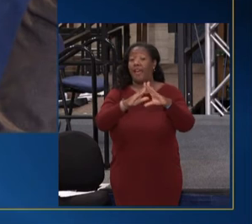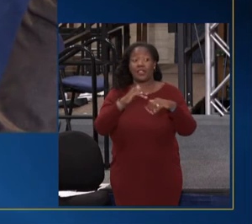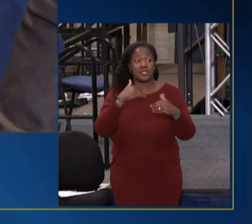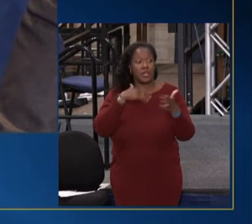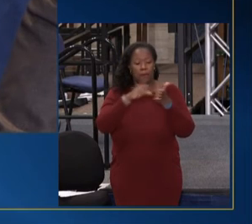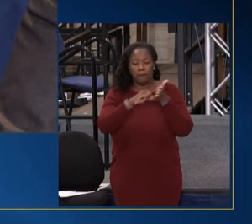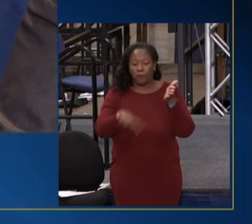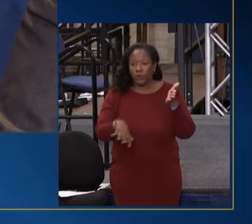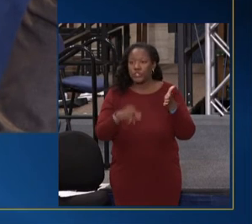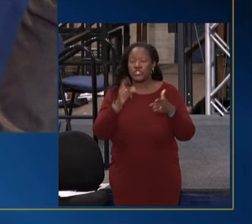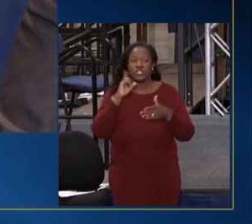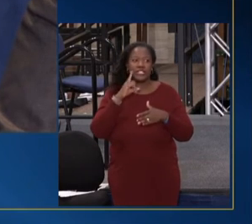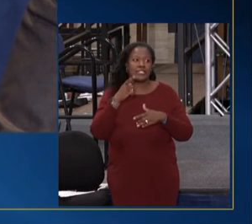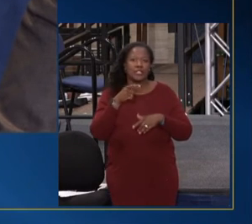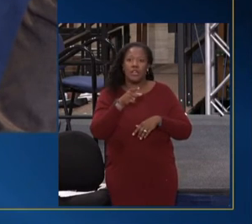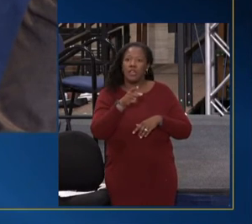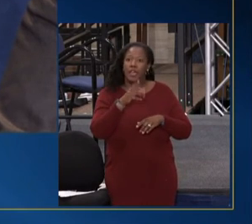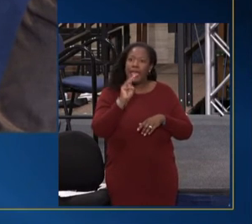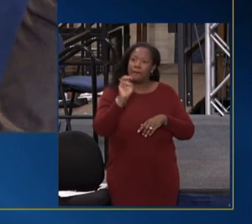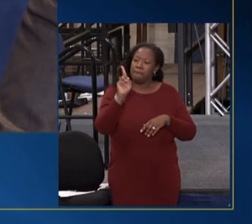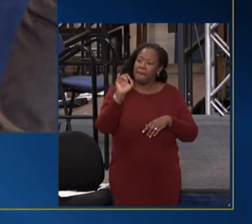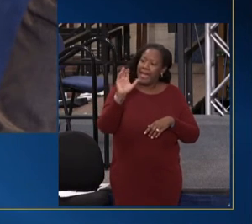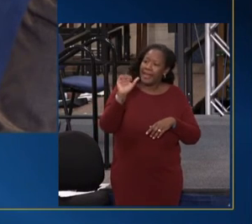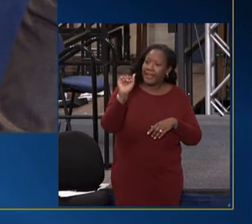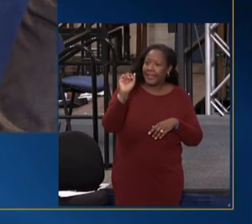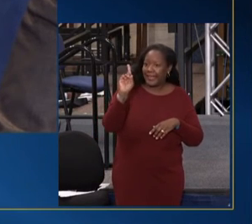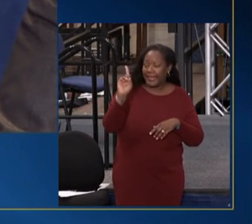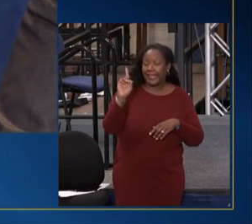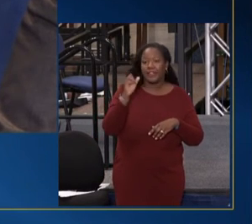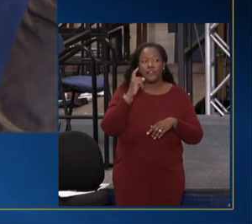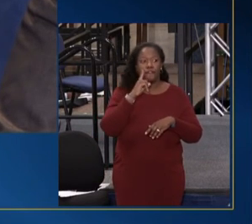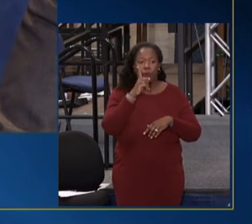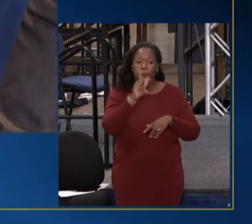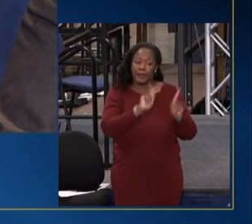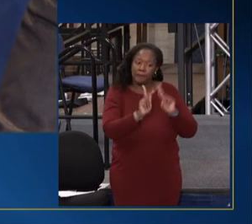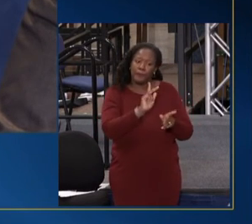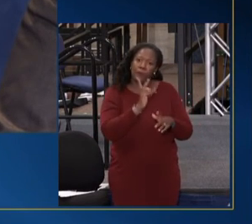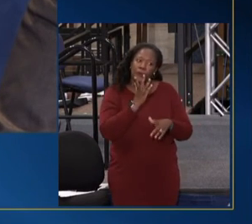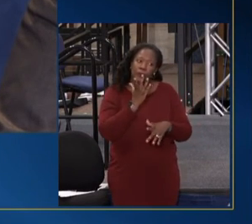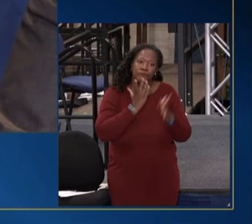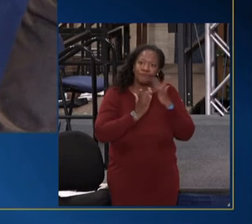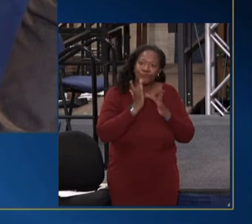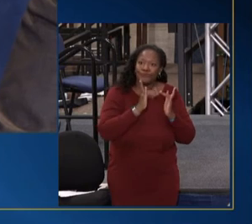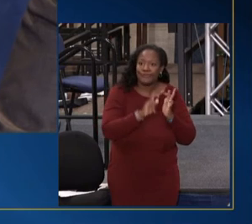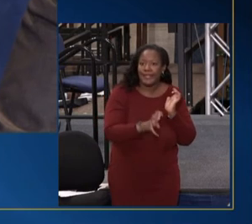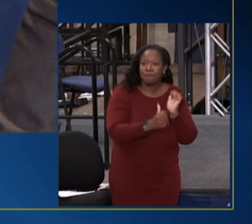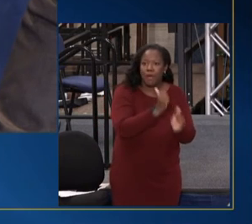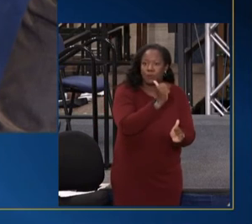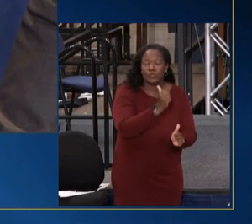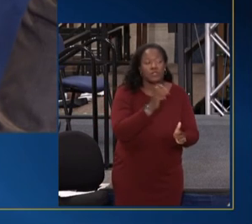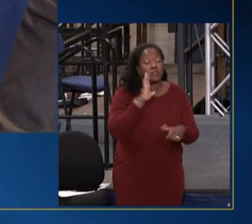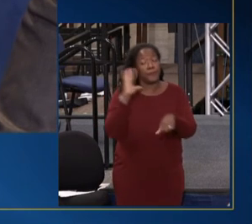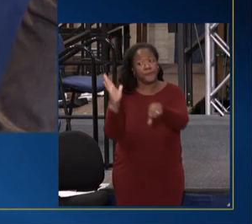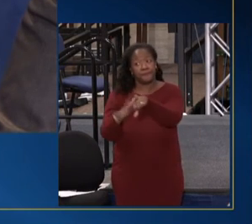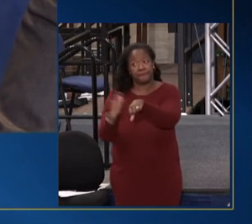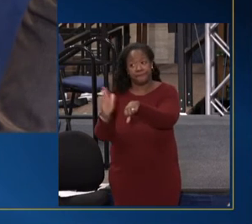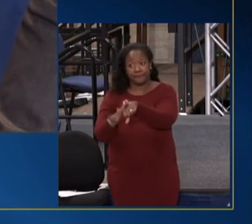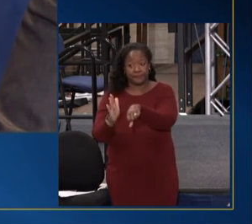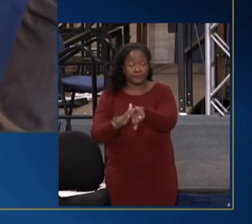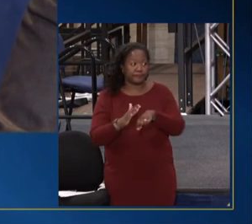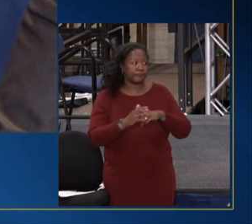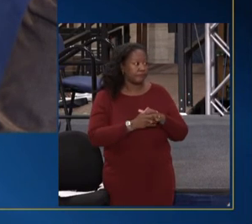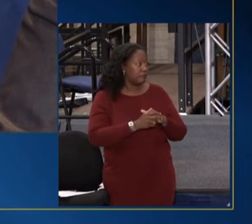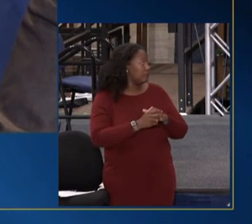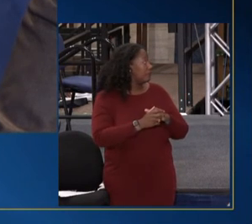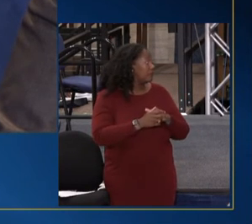are accessible to our most vulnerable. So please, please, please watch out. But I think all of this kind of gives us the